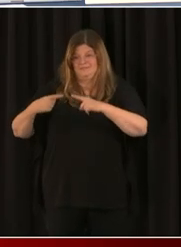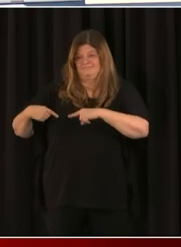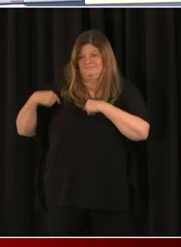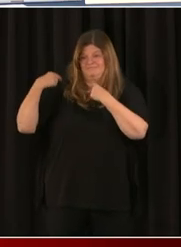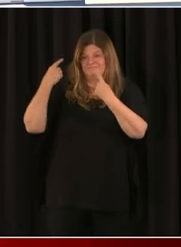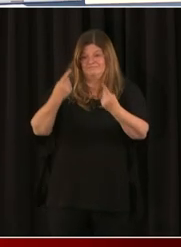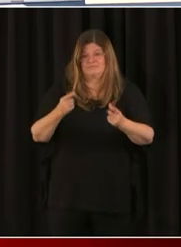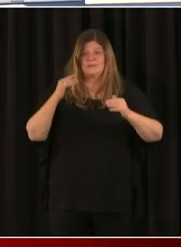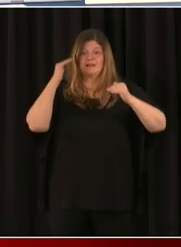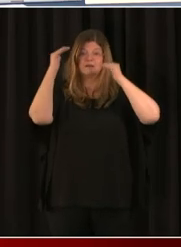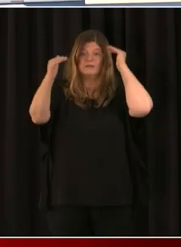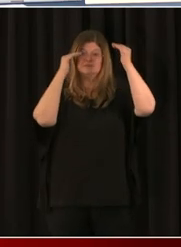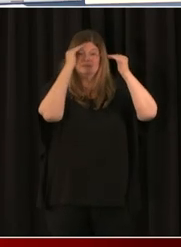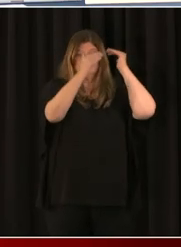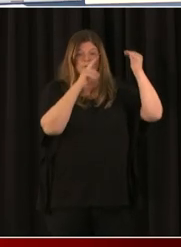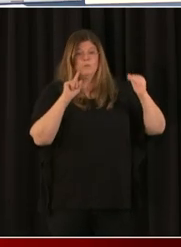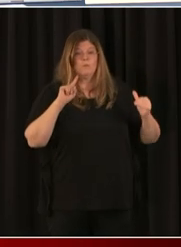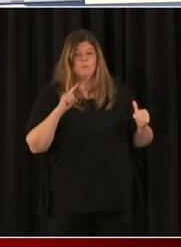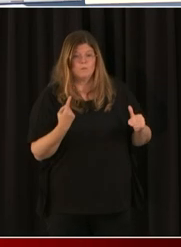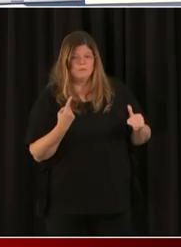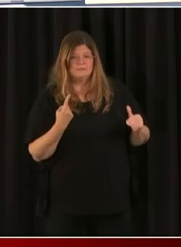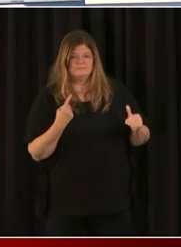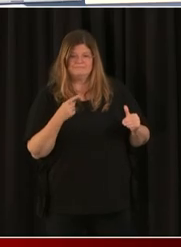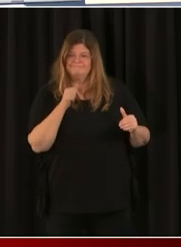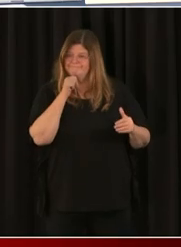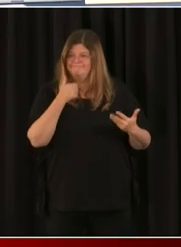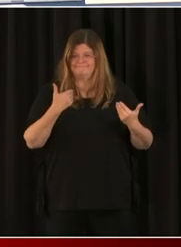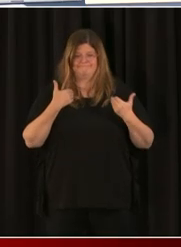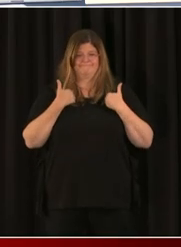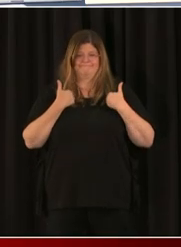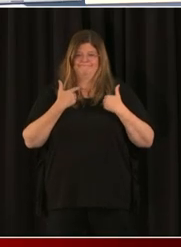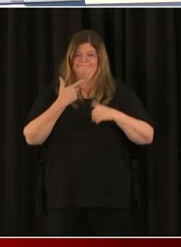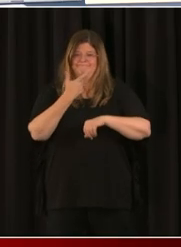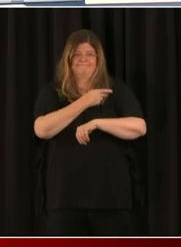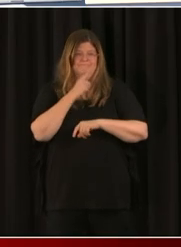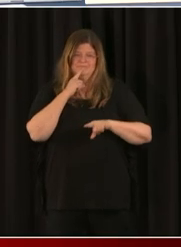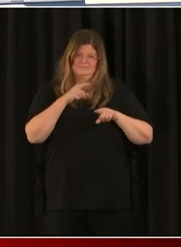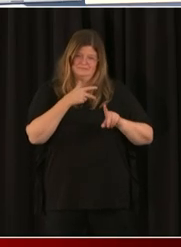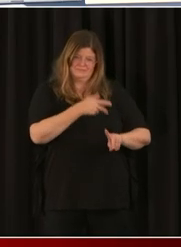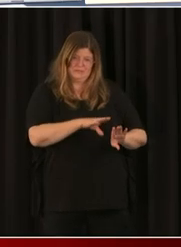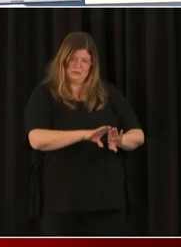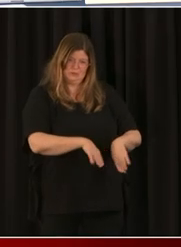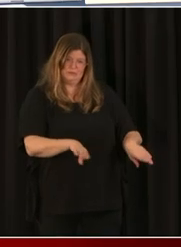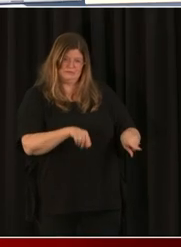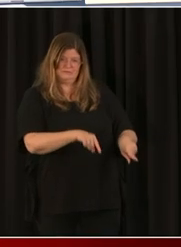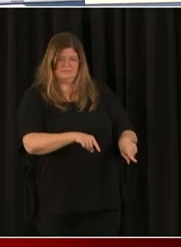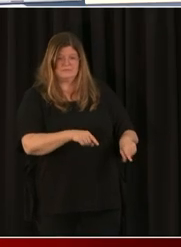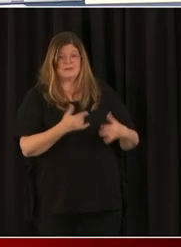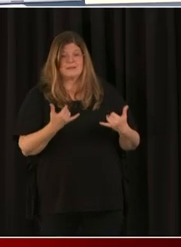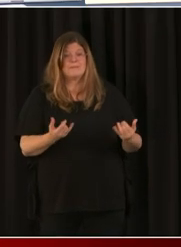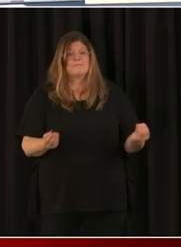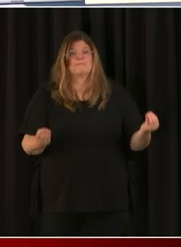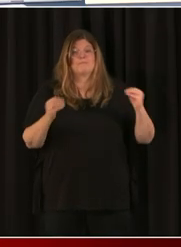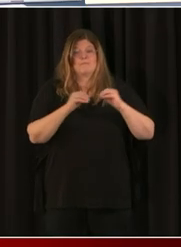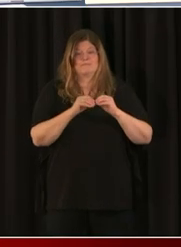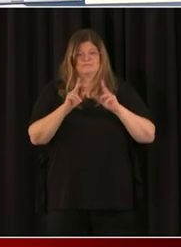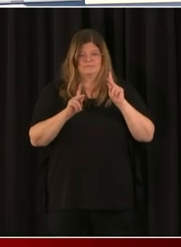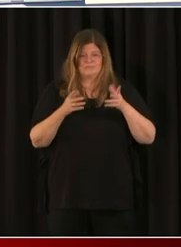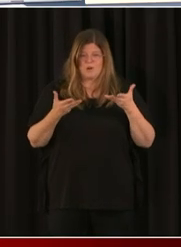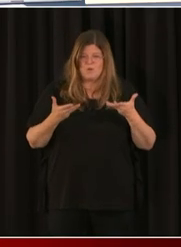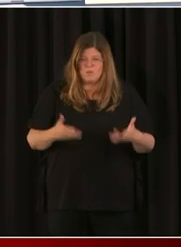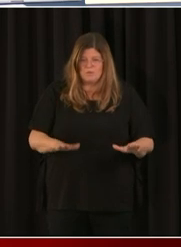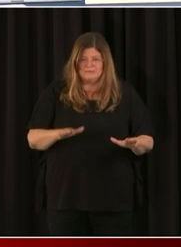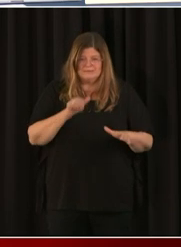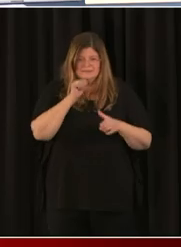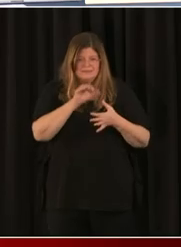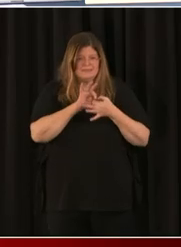vaccinated adults. They have not historically vaccinated children. Now, what that means is that many of them were not already